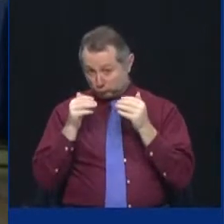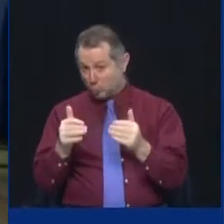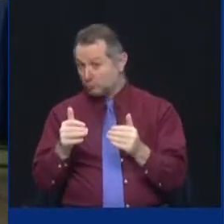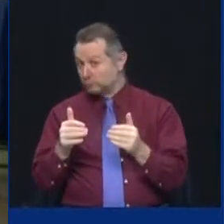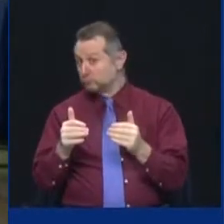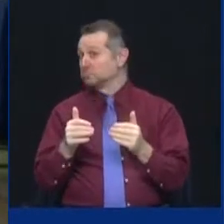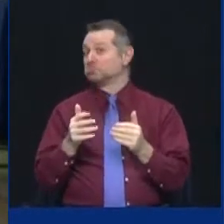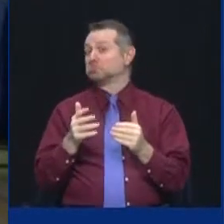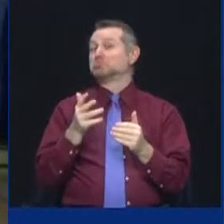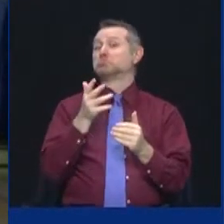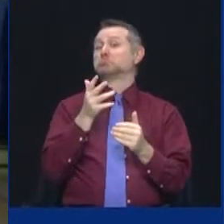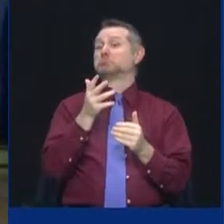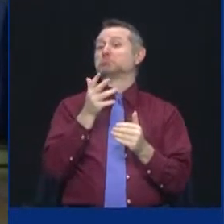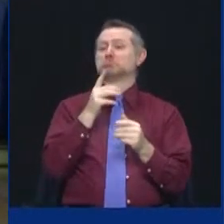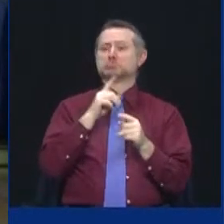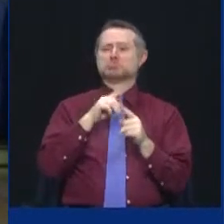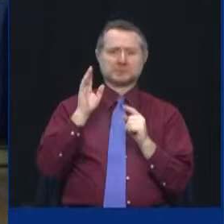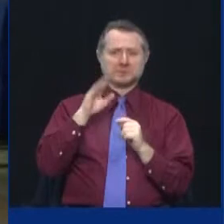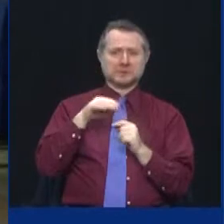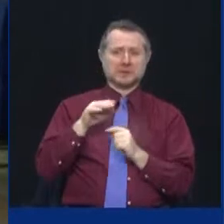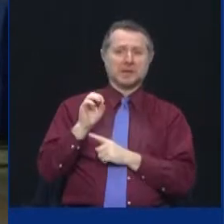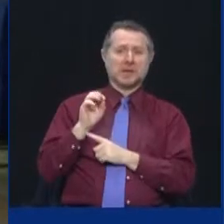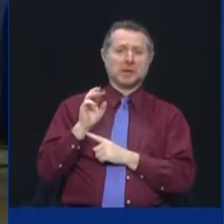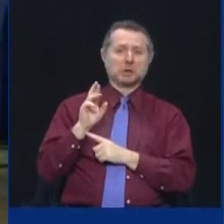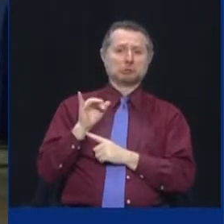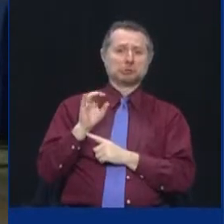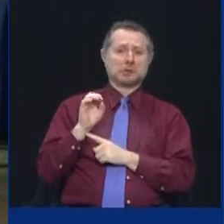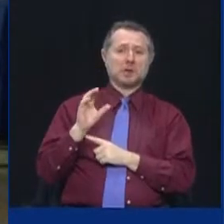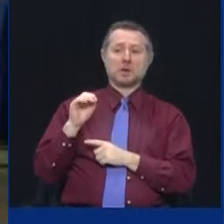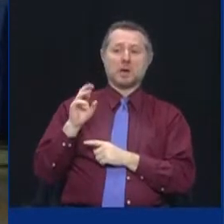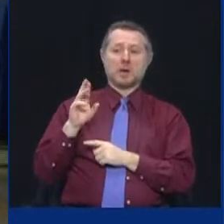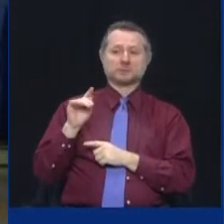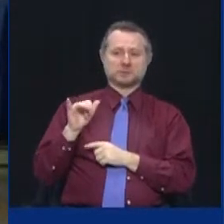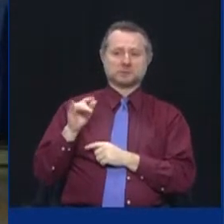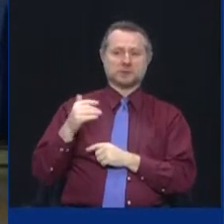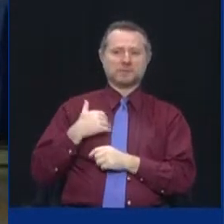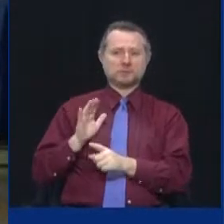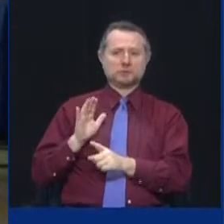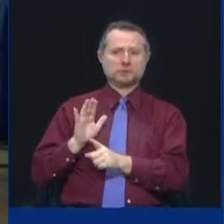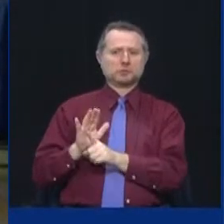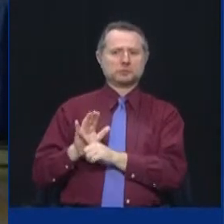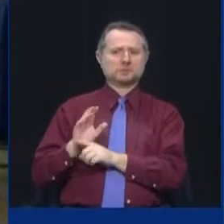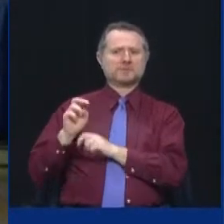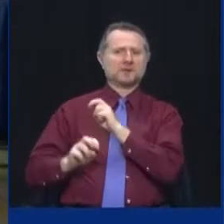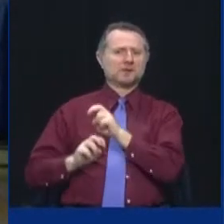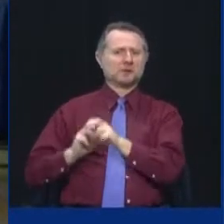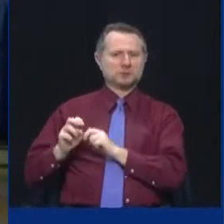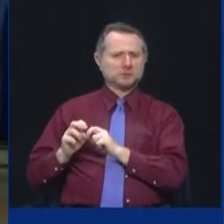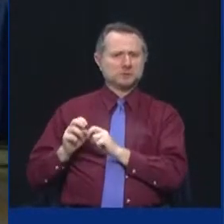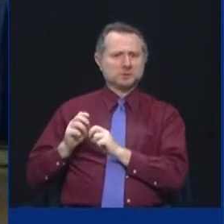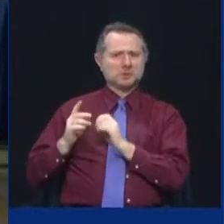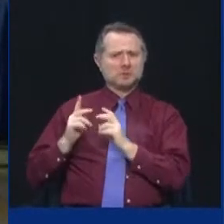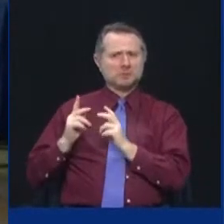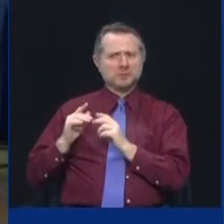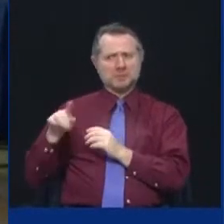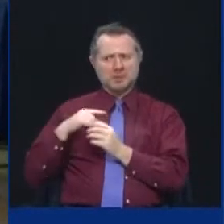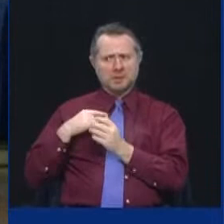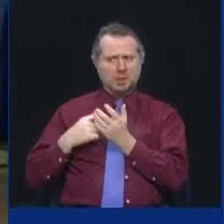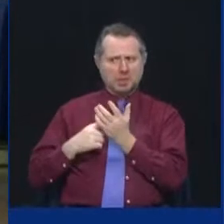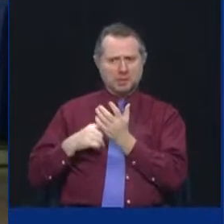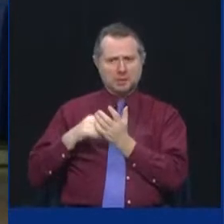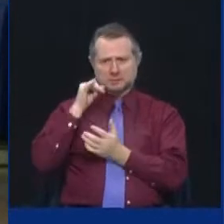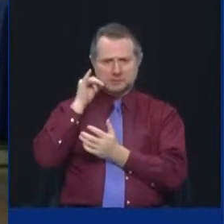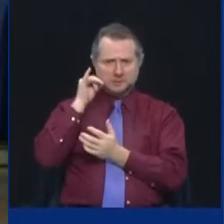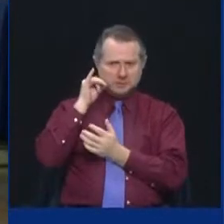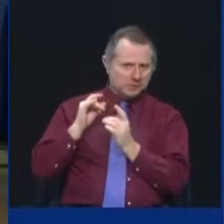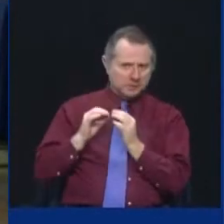popular event called the Erie County Fair. Those folks yesterday presented some models and some work to